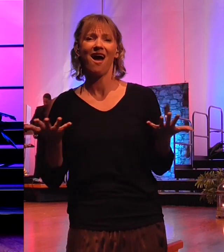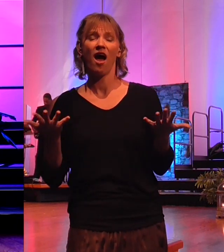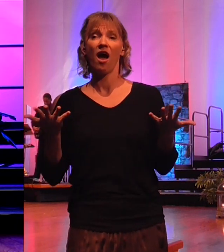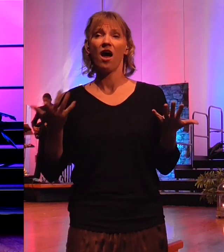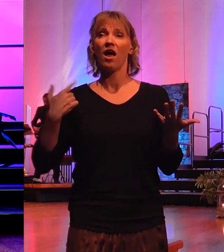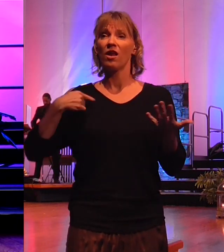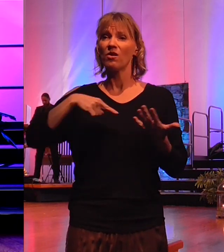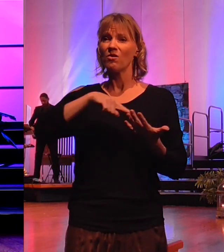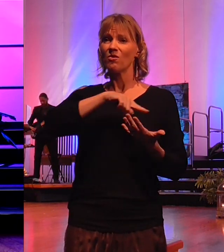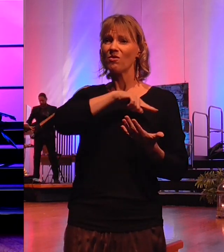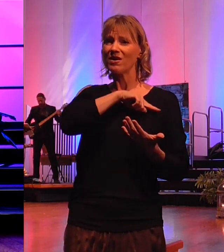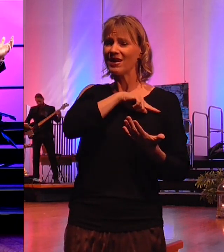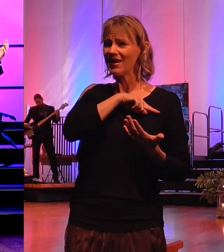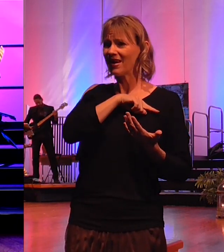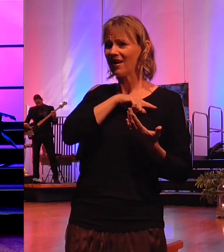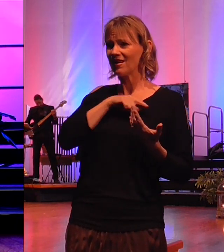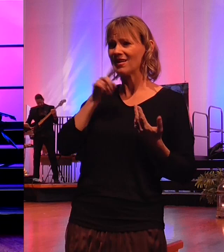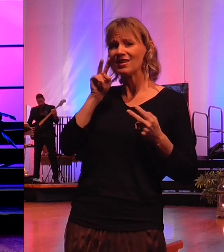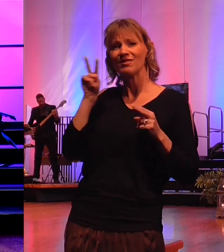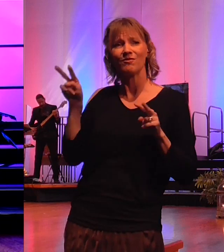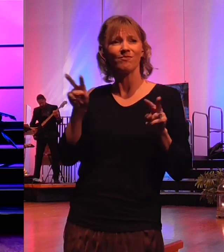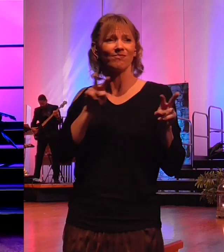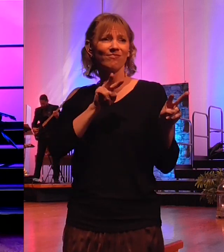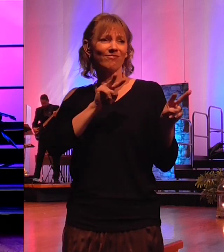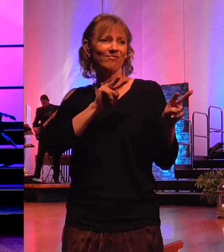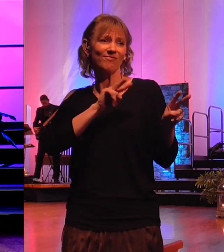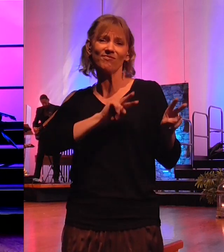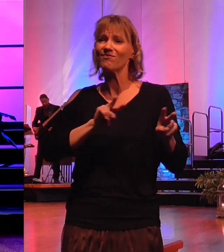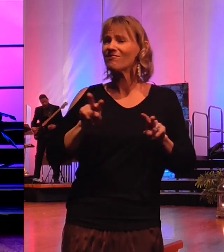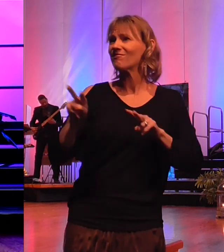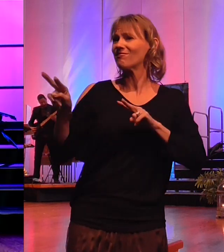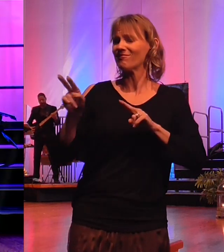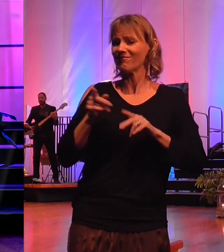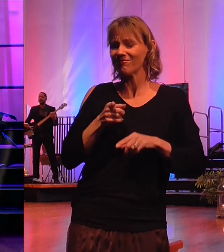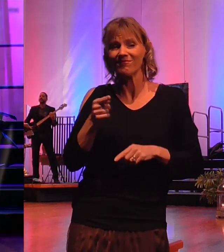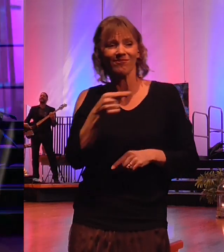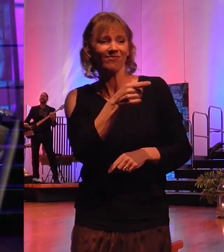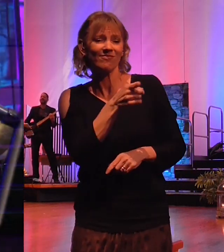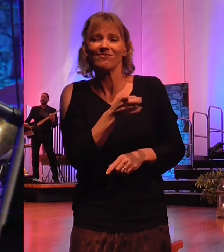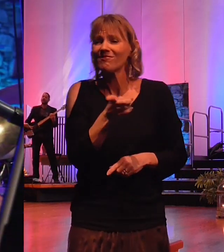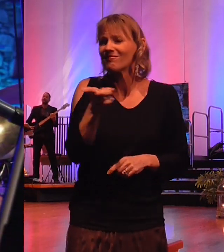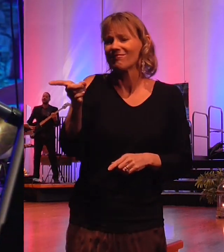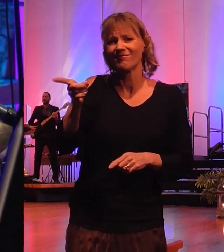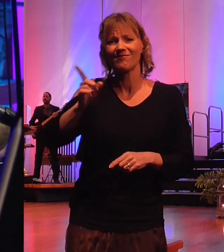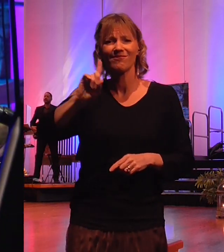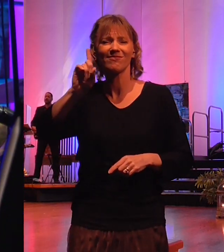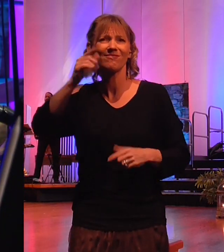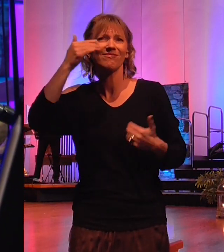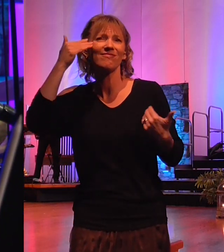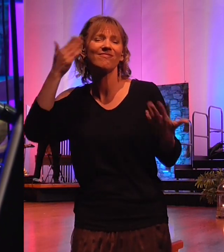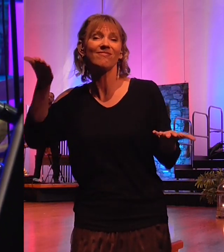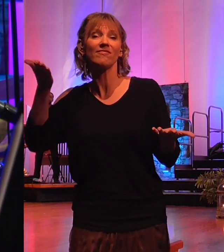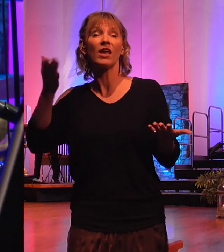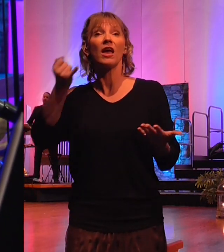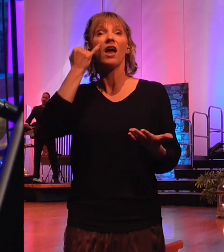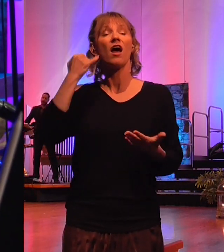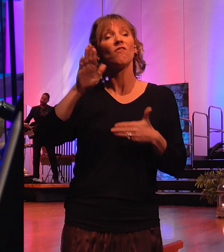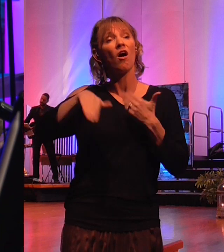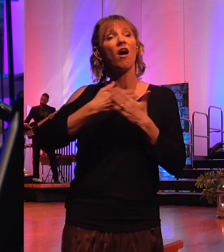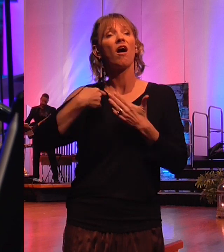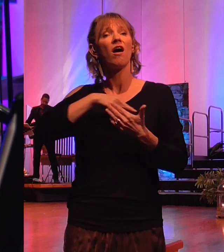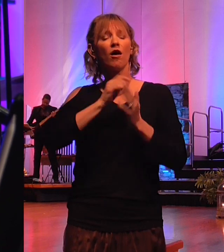turn? This way or that way, if we all pray